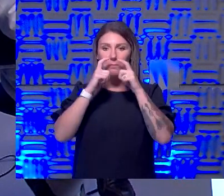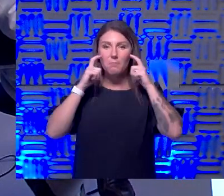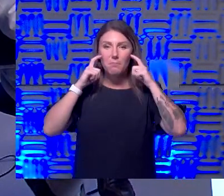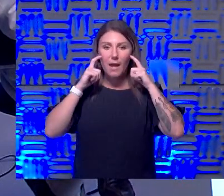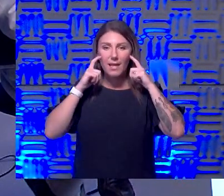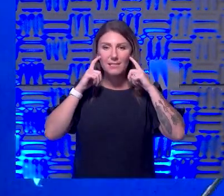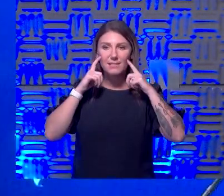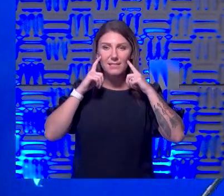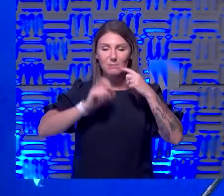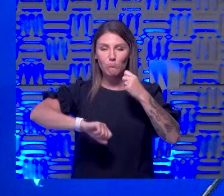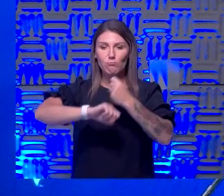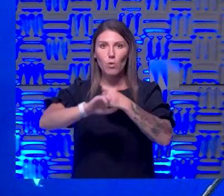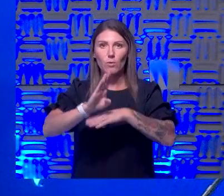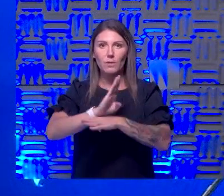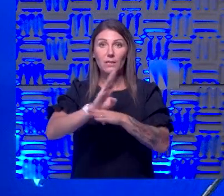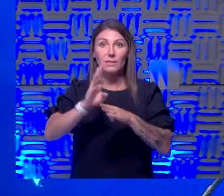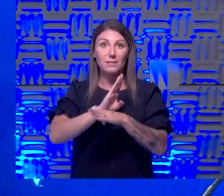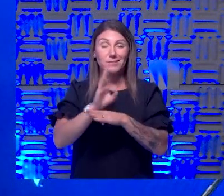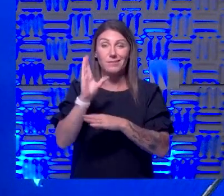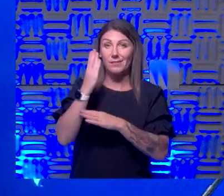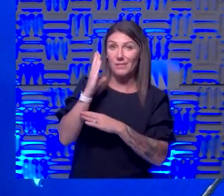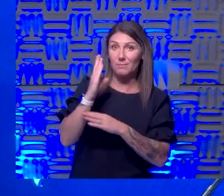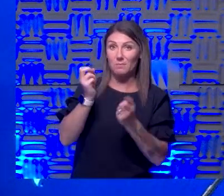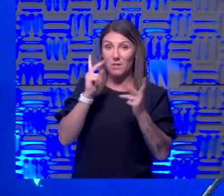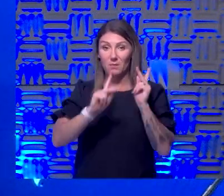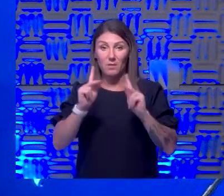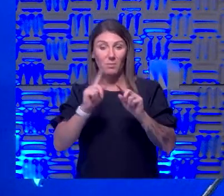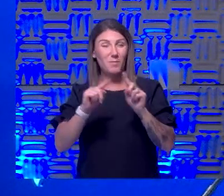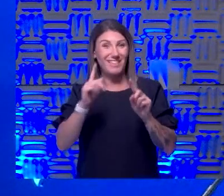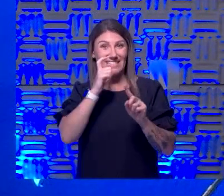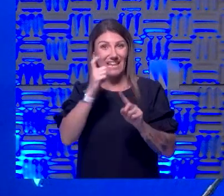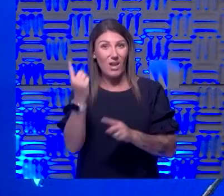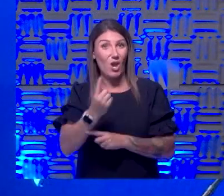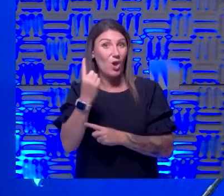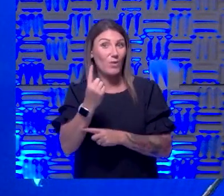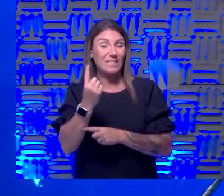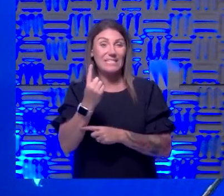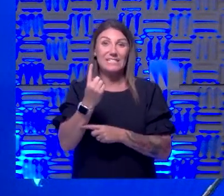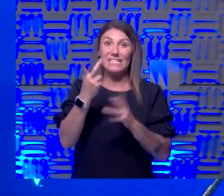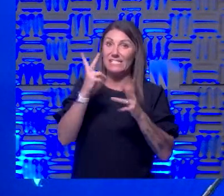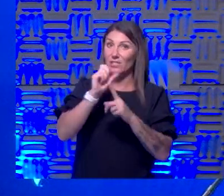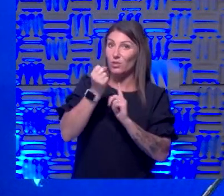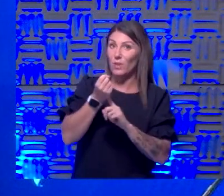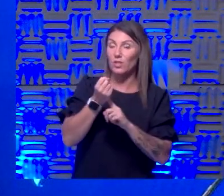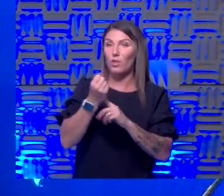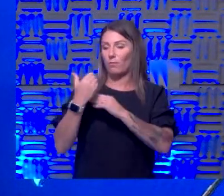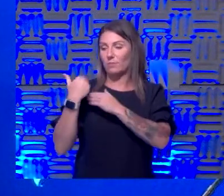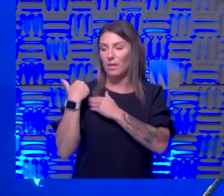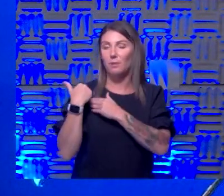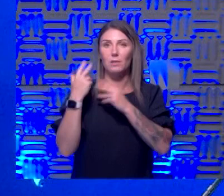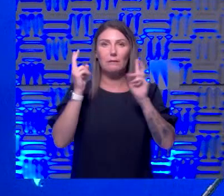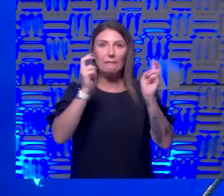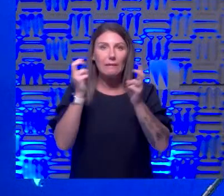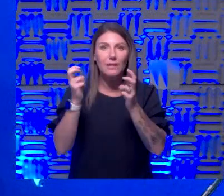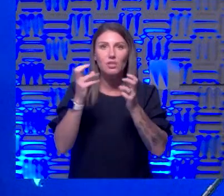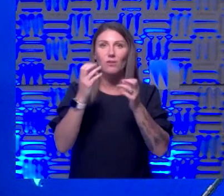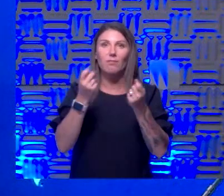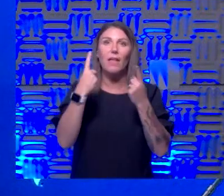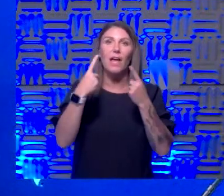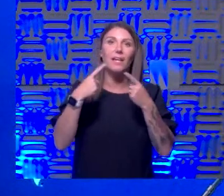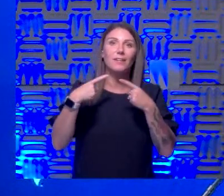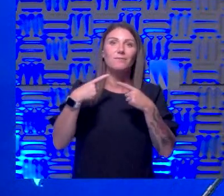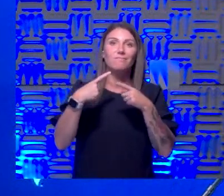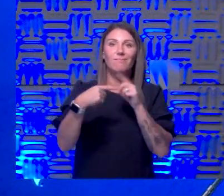very pro-business, it seems like to many people, but you said that's not necessarily always the case. There's liability issues and there's a lot of controversy, as we